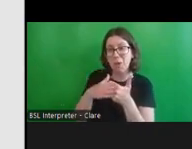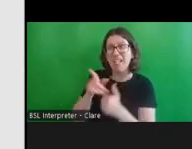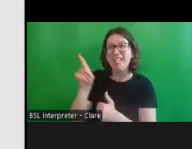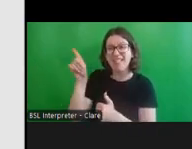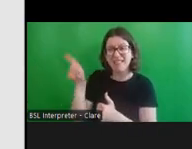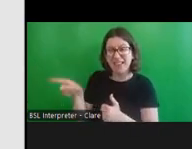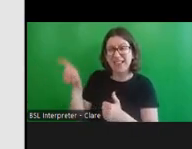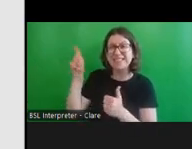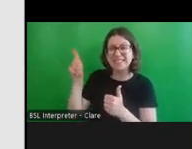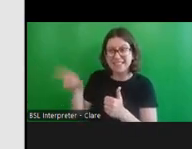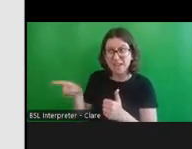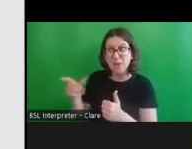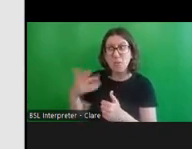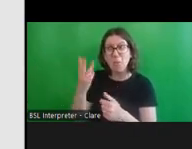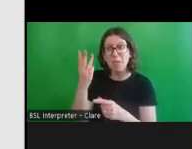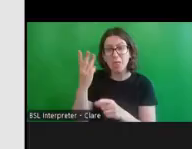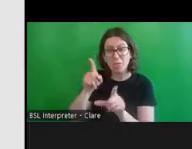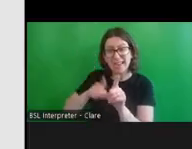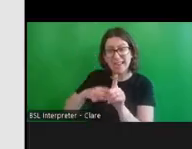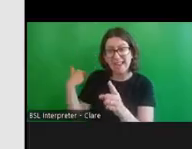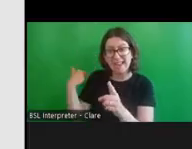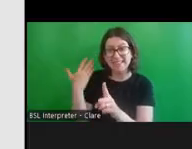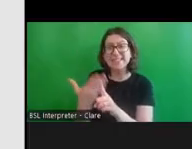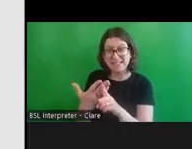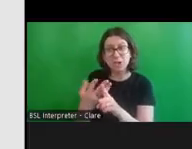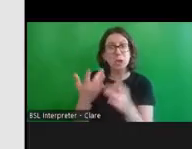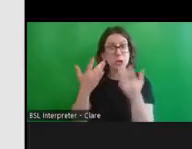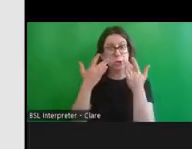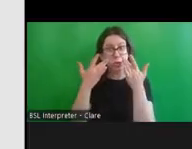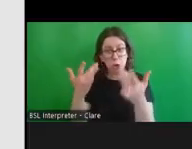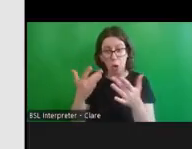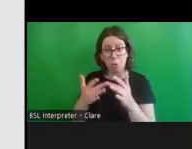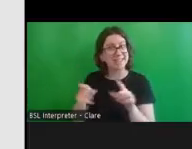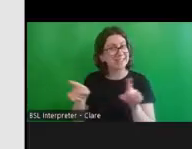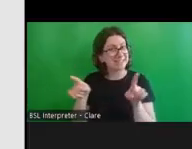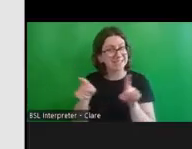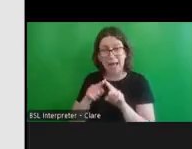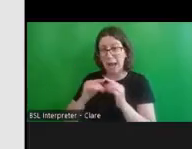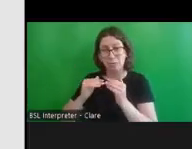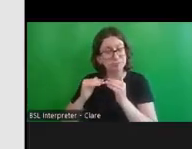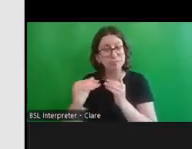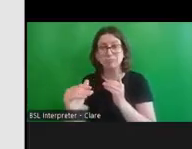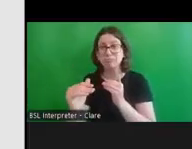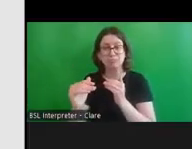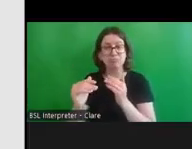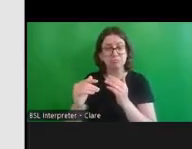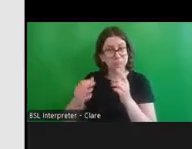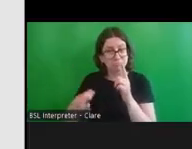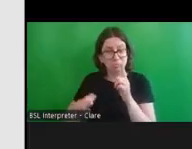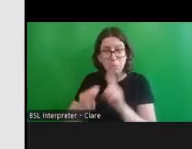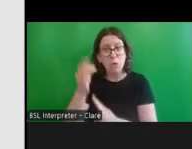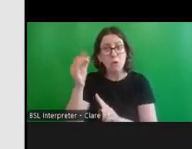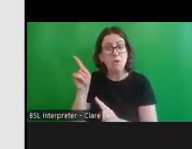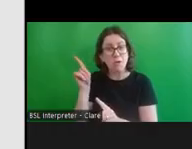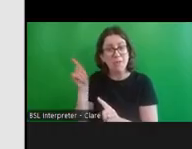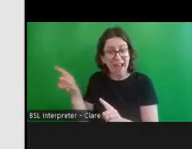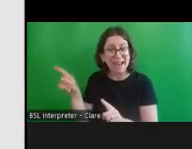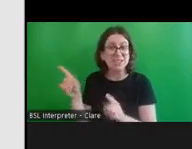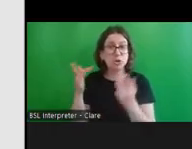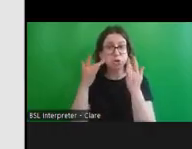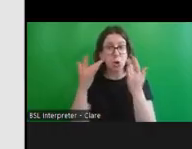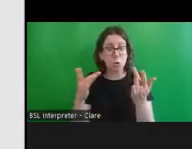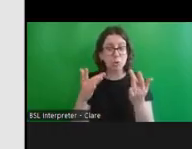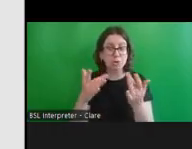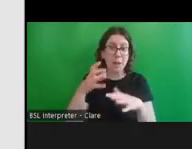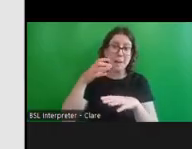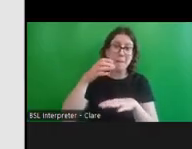the last 3 years telling us the same thing. It is a vindication of place-based working, and we know all of the